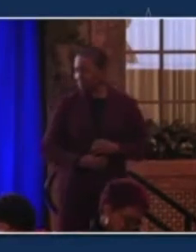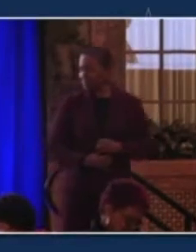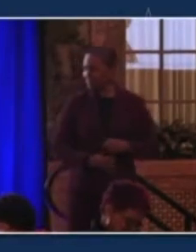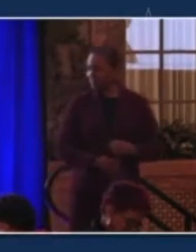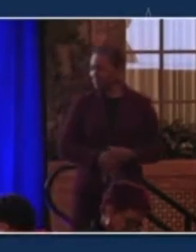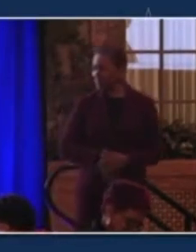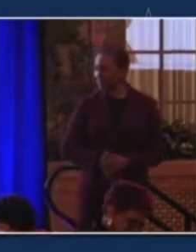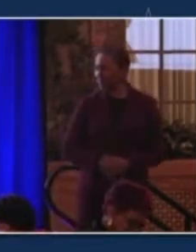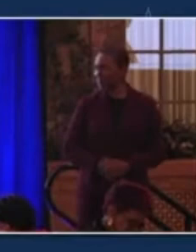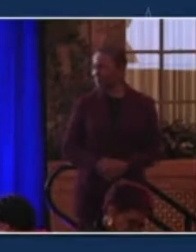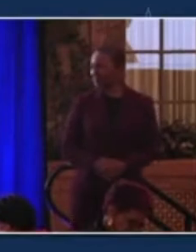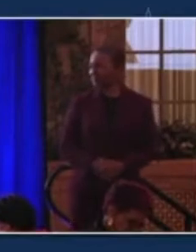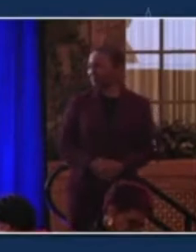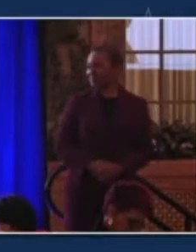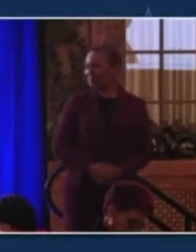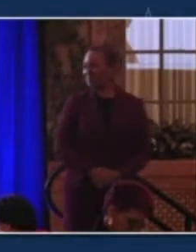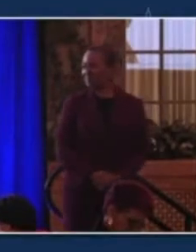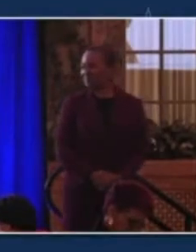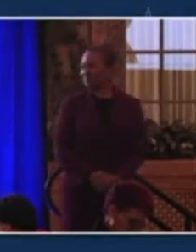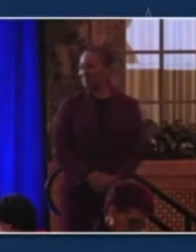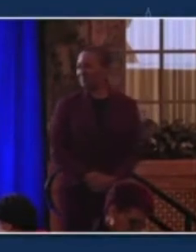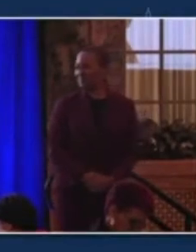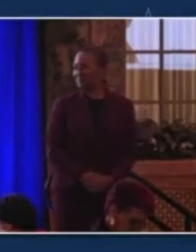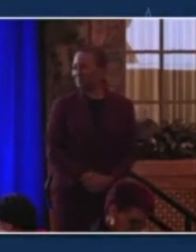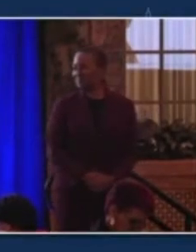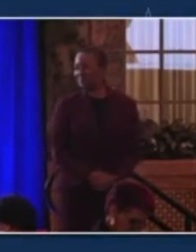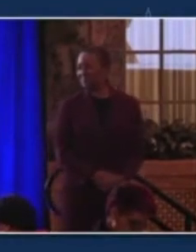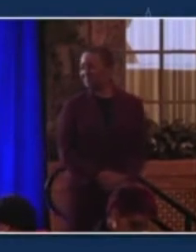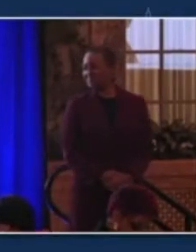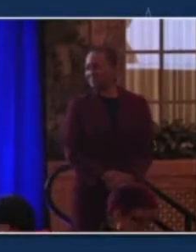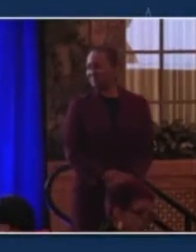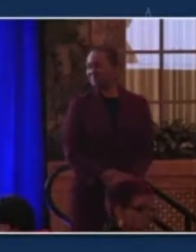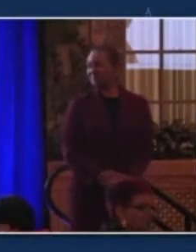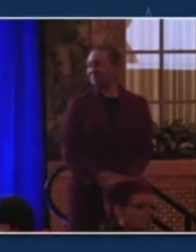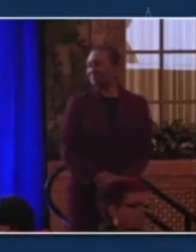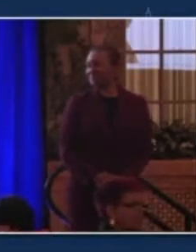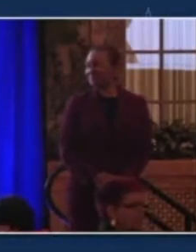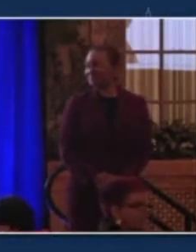Good to see you. Good to see you. Thank you. Thank you, Tim.